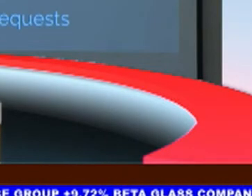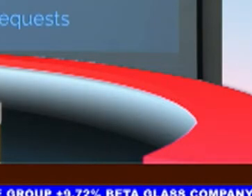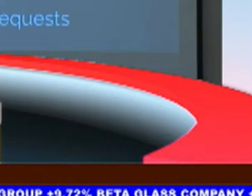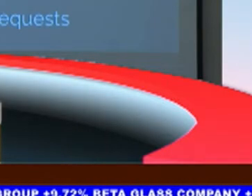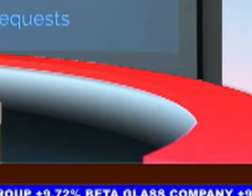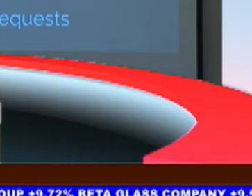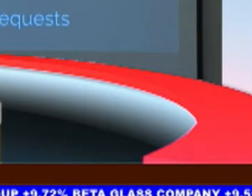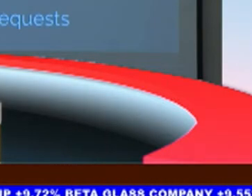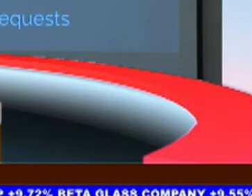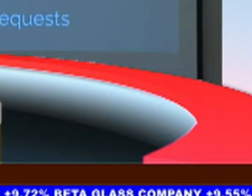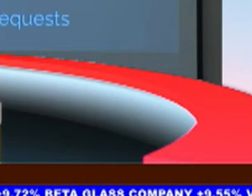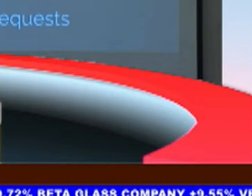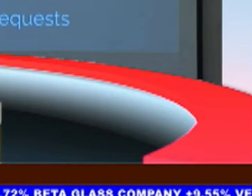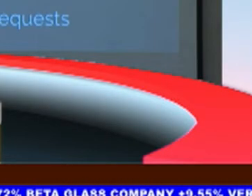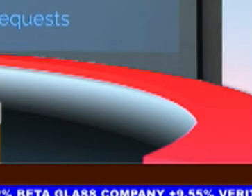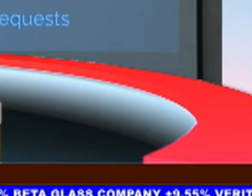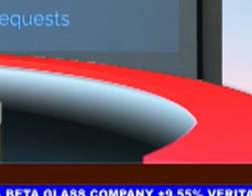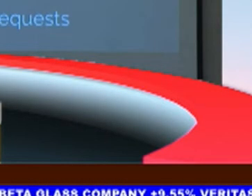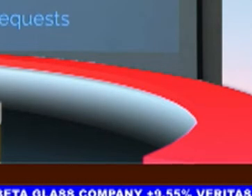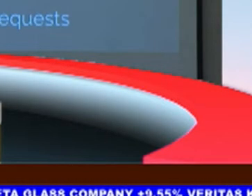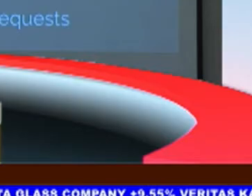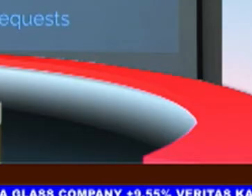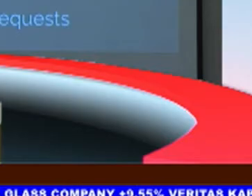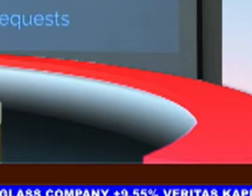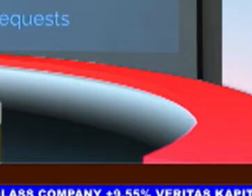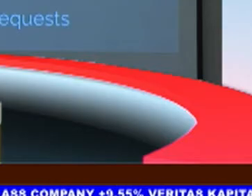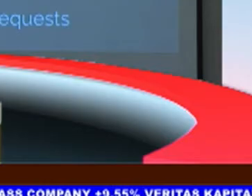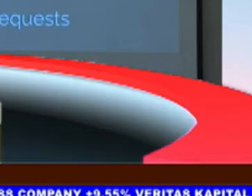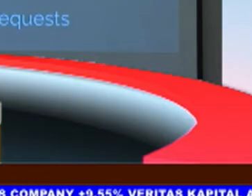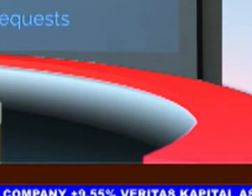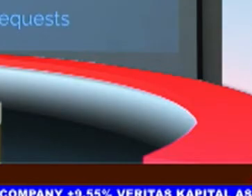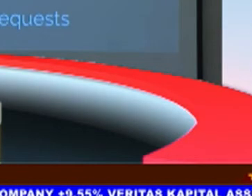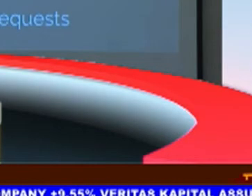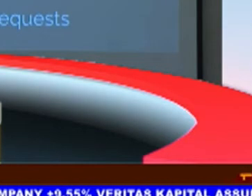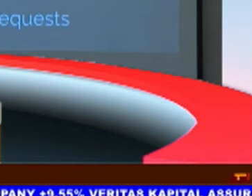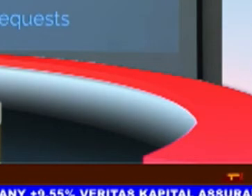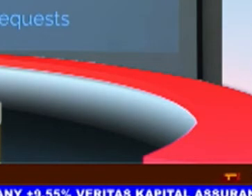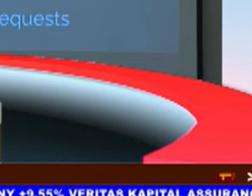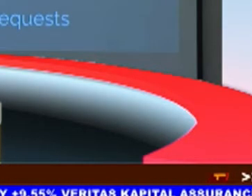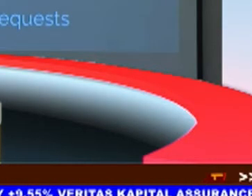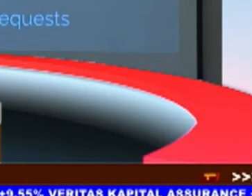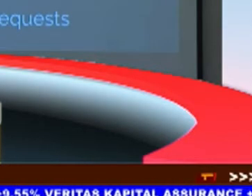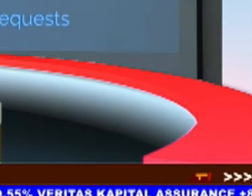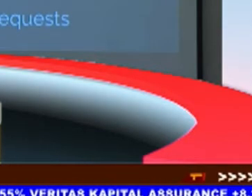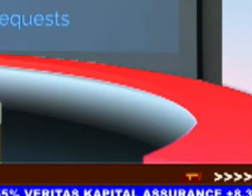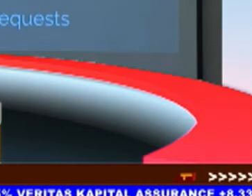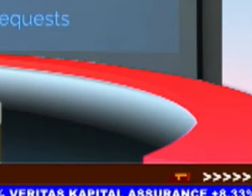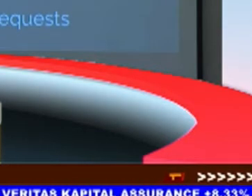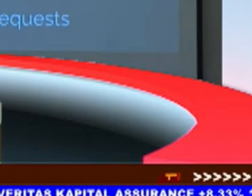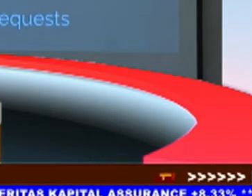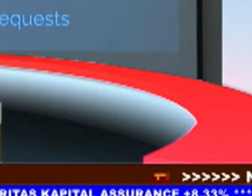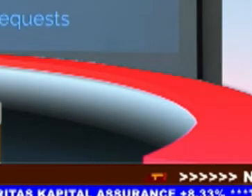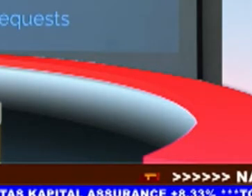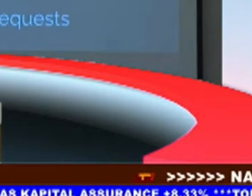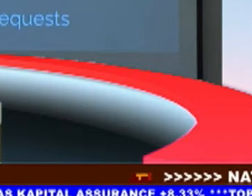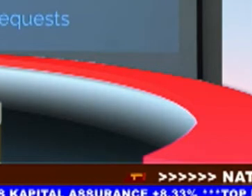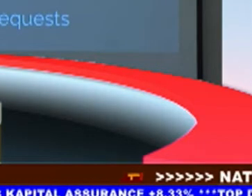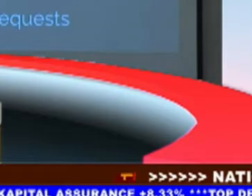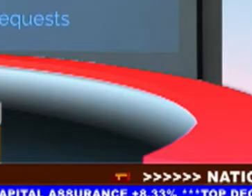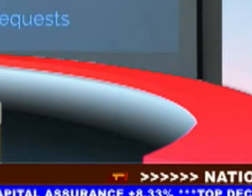FOI compliance and transparency ranking, spearheaded by the International Center for Investigative Reporting with Accountability